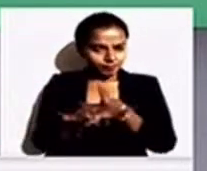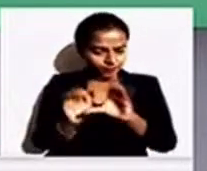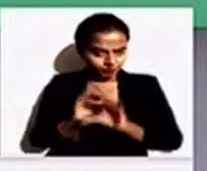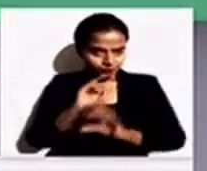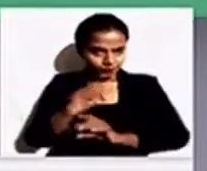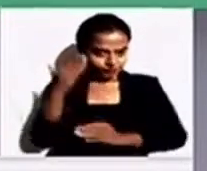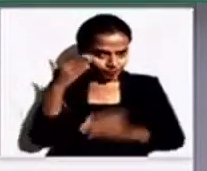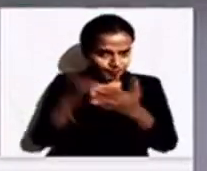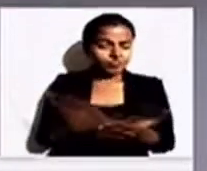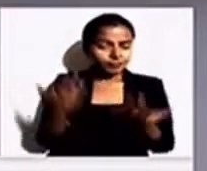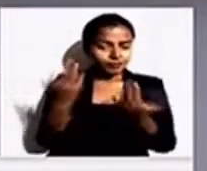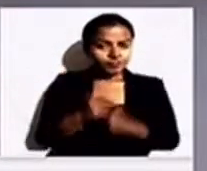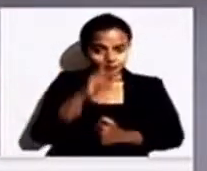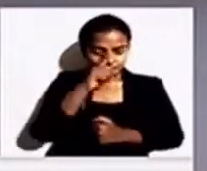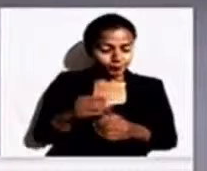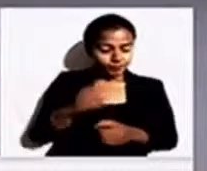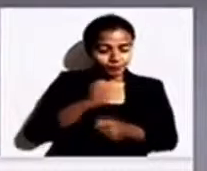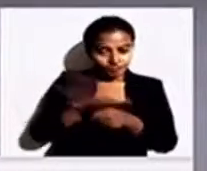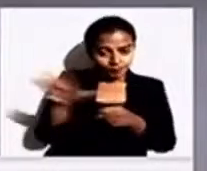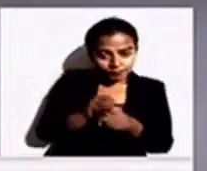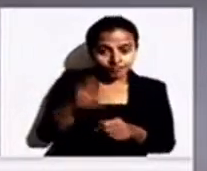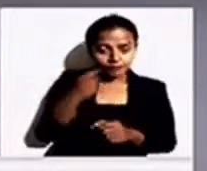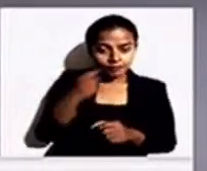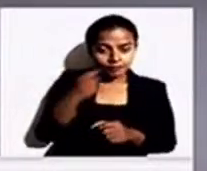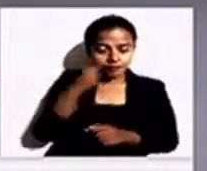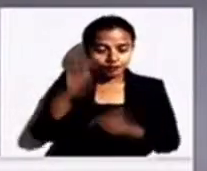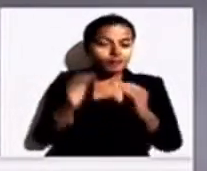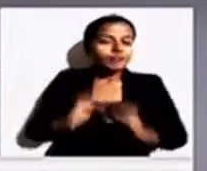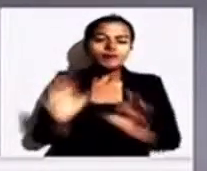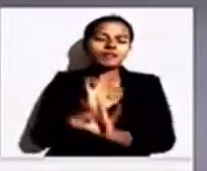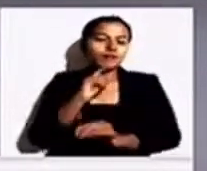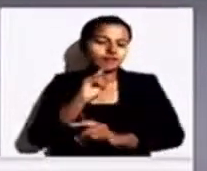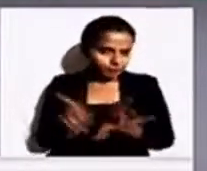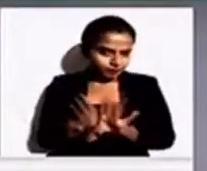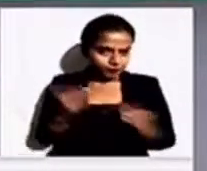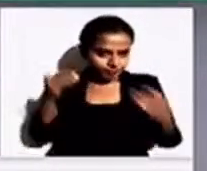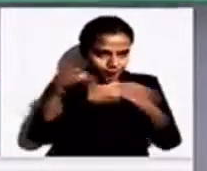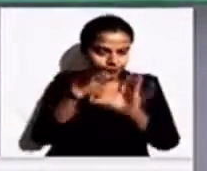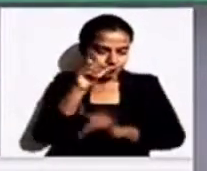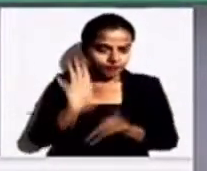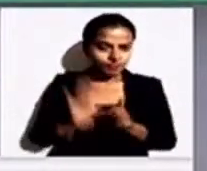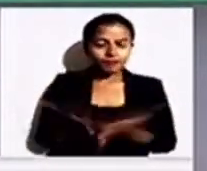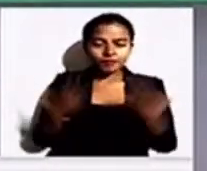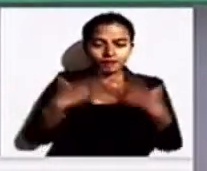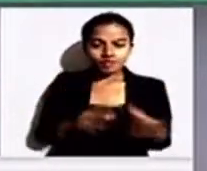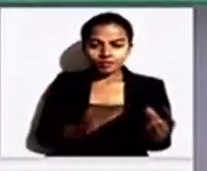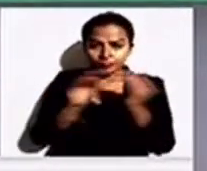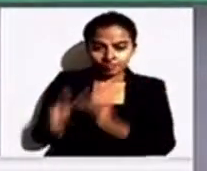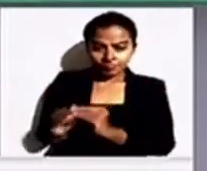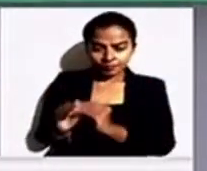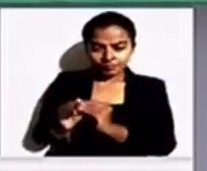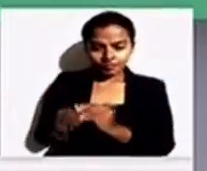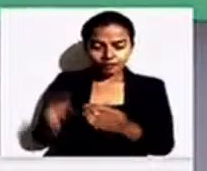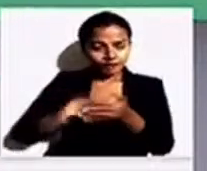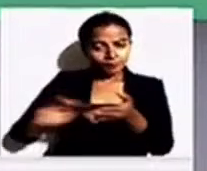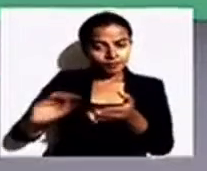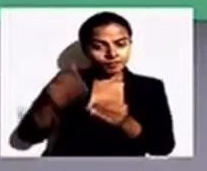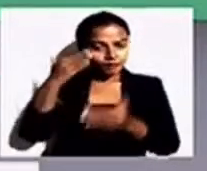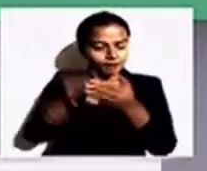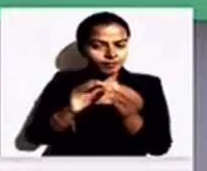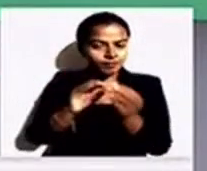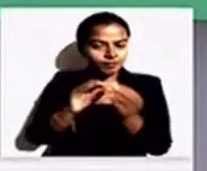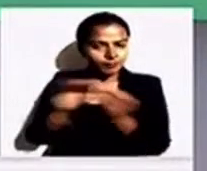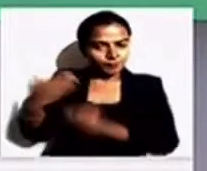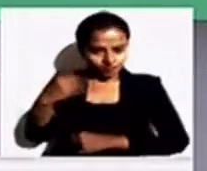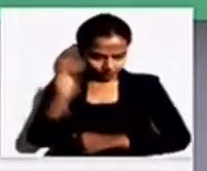COVID-19. We are suspicious whether they are attempting to cremate the bodies to cover up the true facts of the incident. We have also been told that the logbook at the